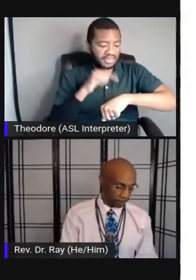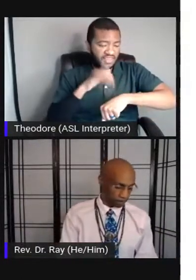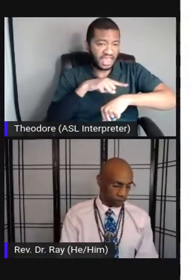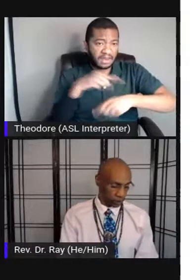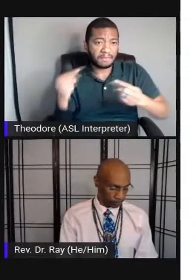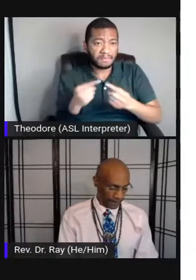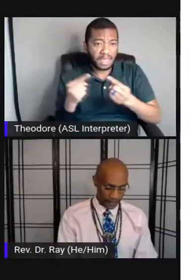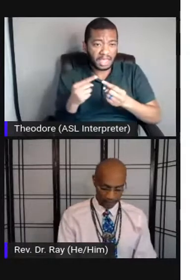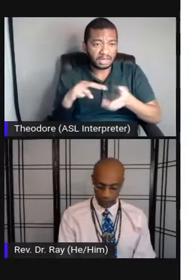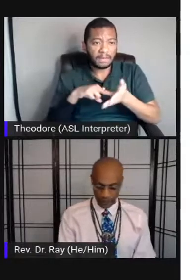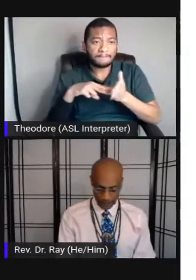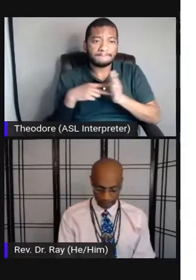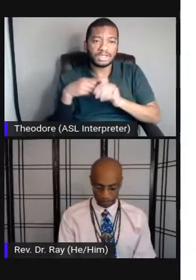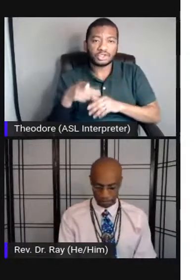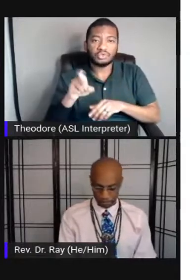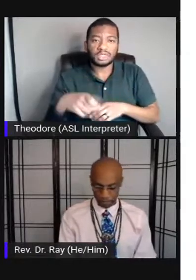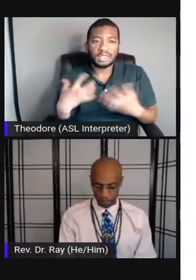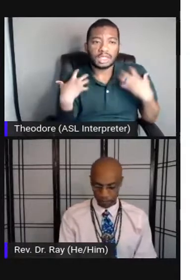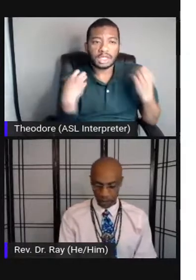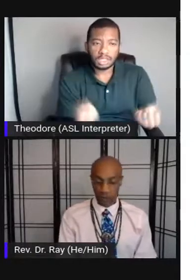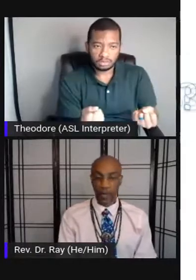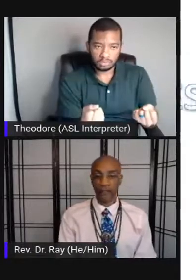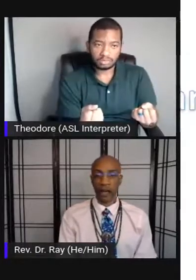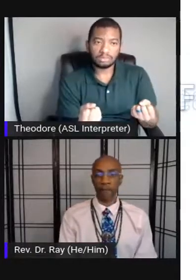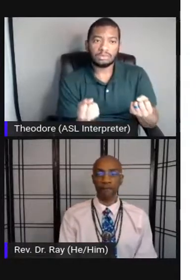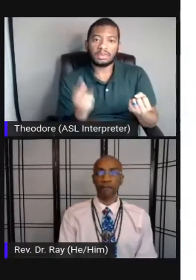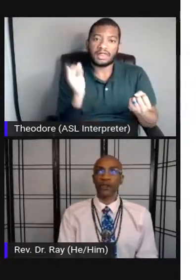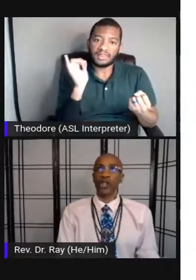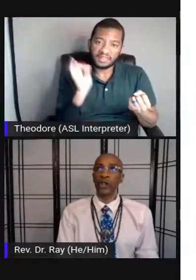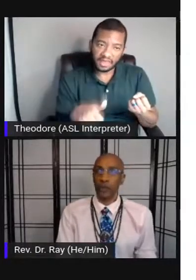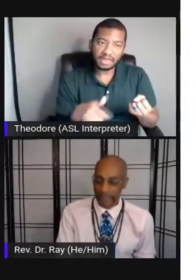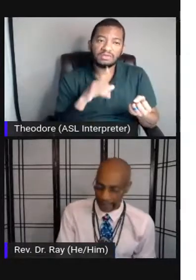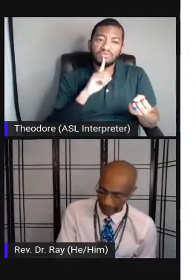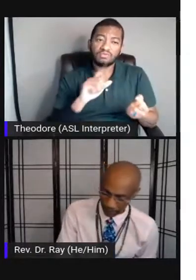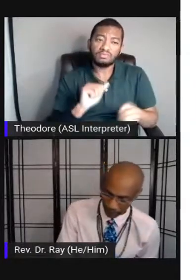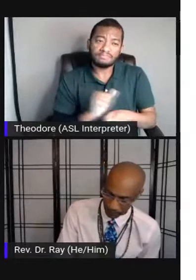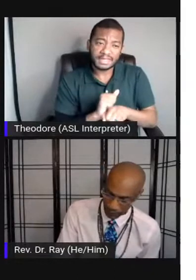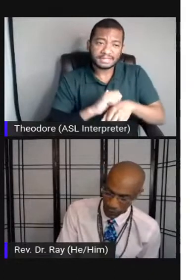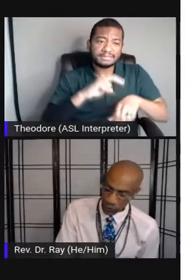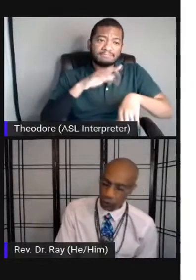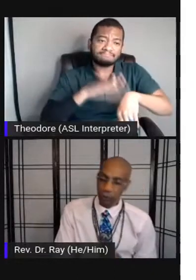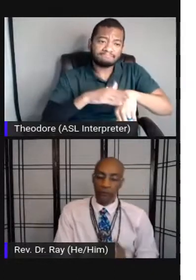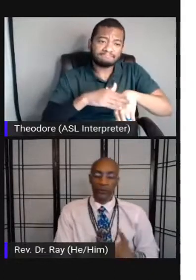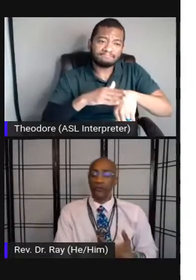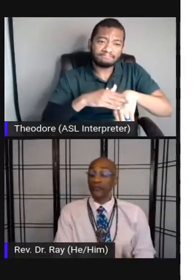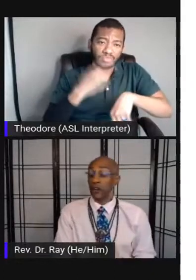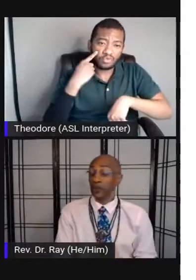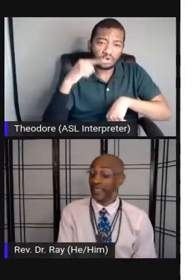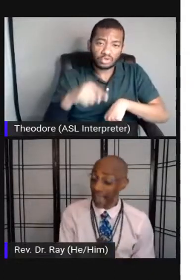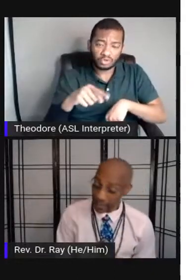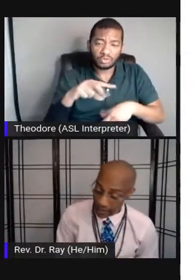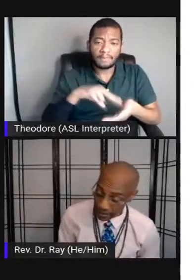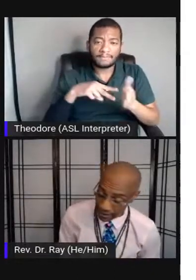Okay, so take that in for a second. Because we have an opportunity to